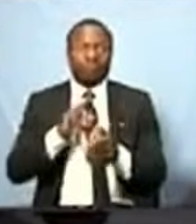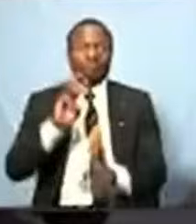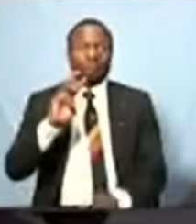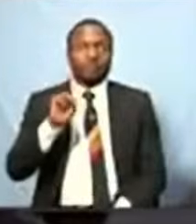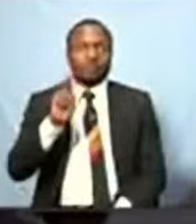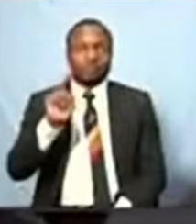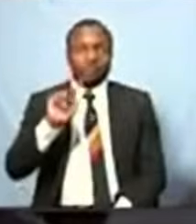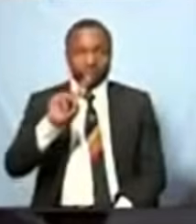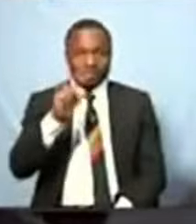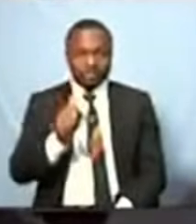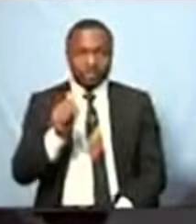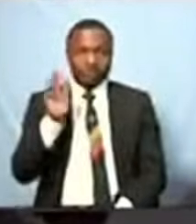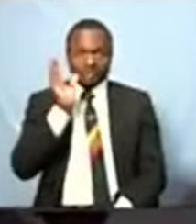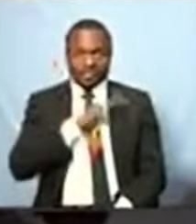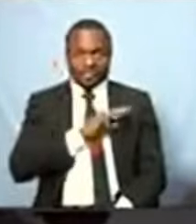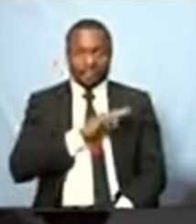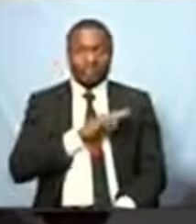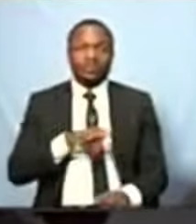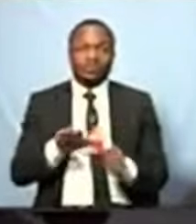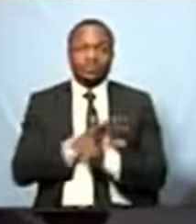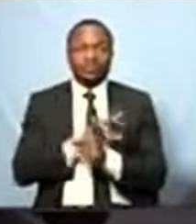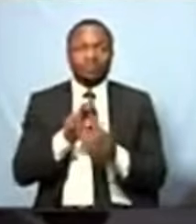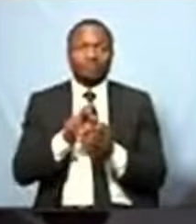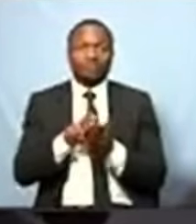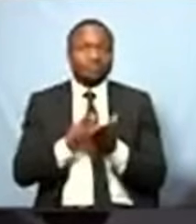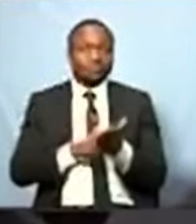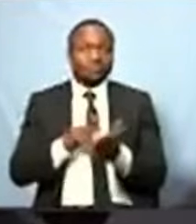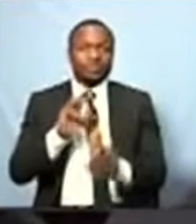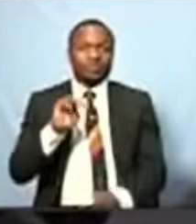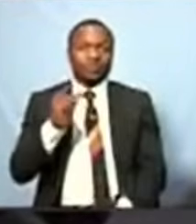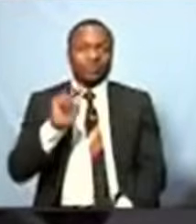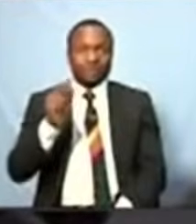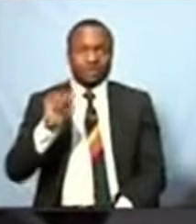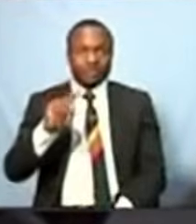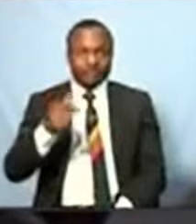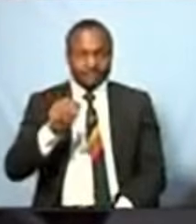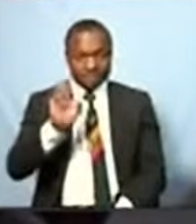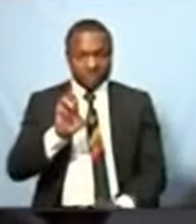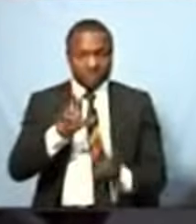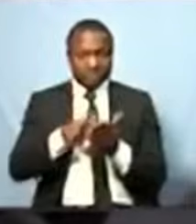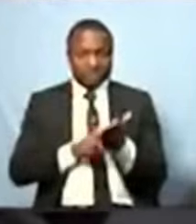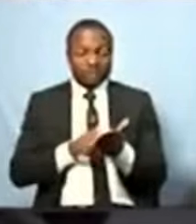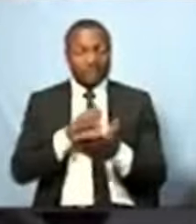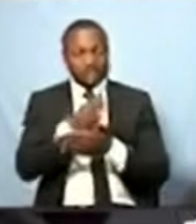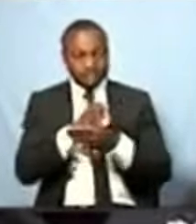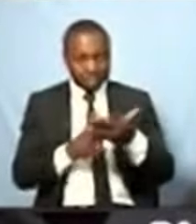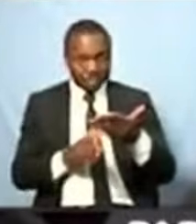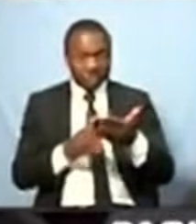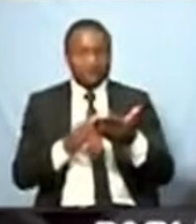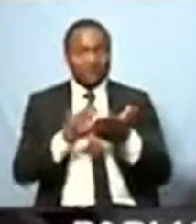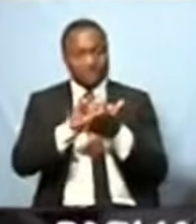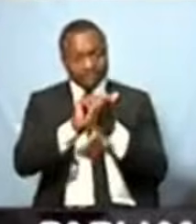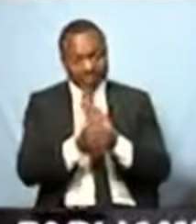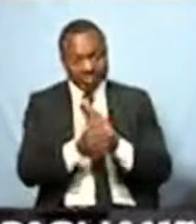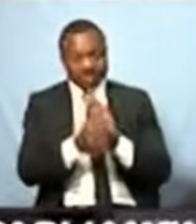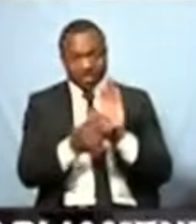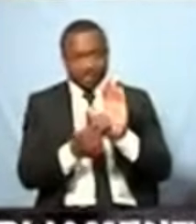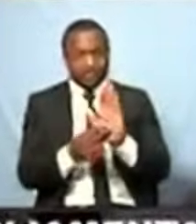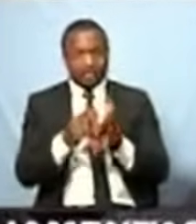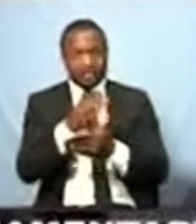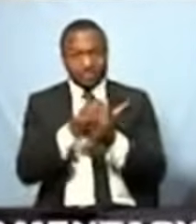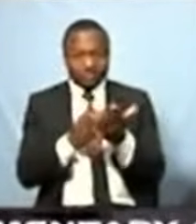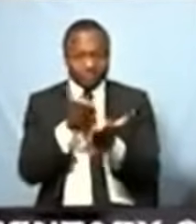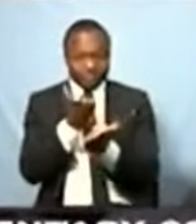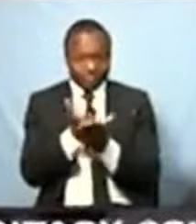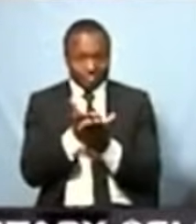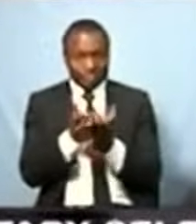report. I have read in full the Mwanakatwe Commission report. And some of the articles that are appearing, some of the